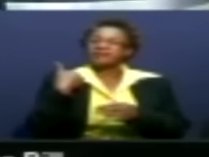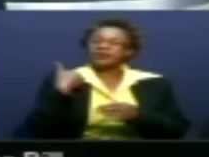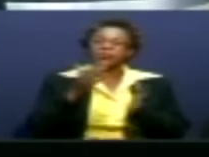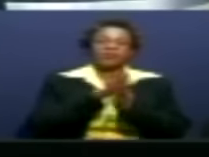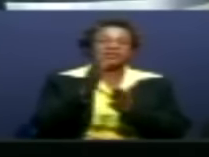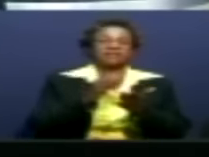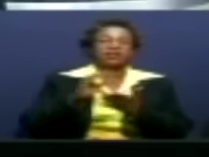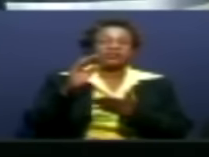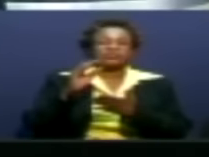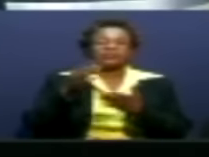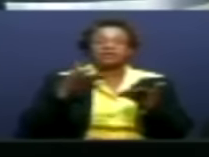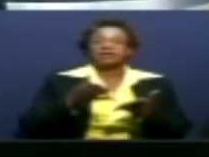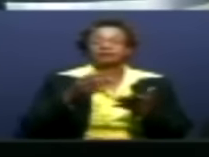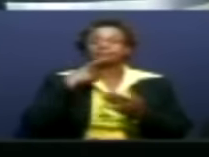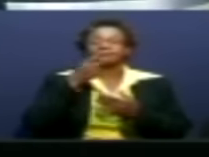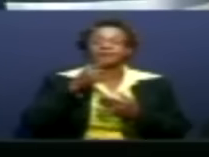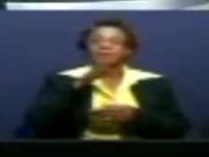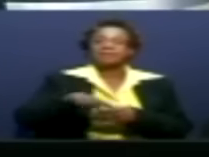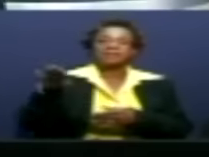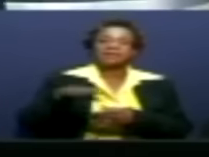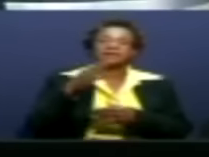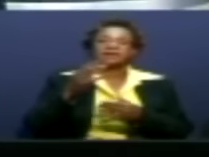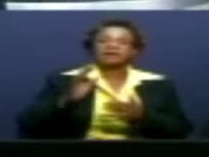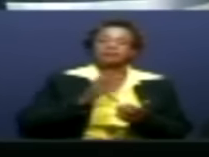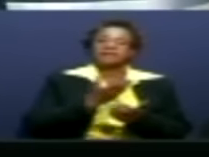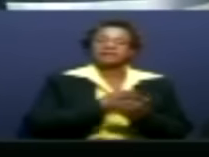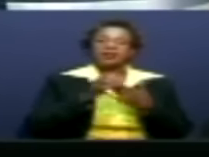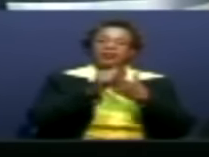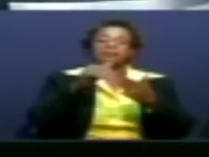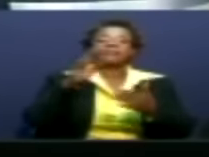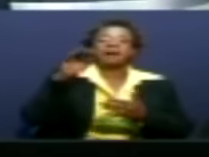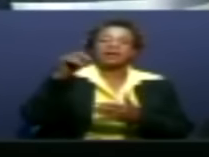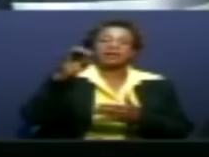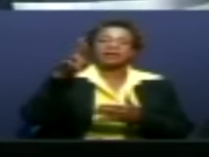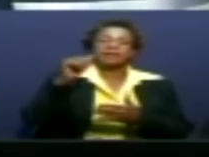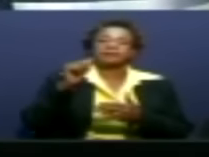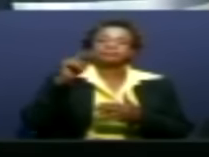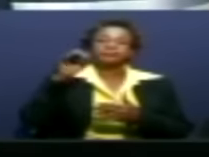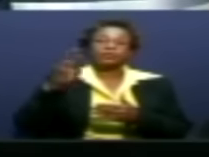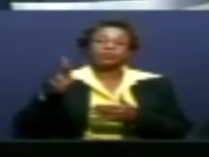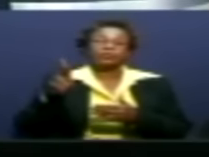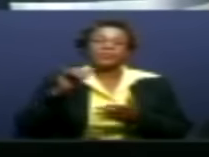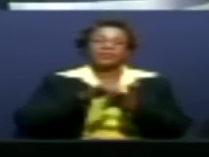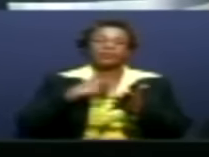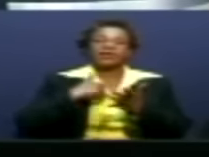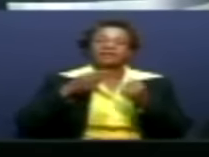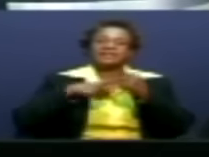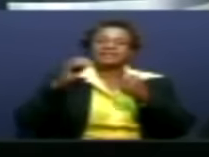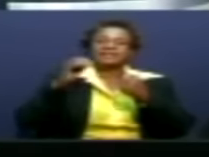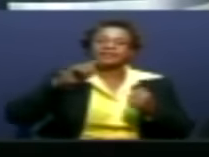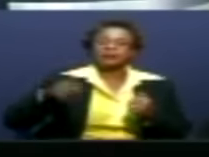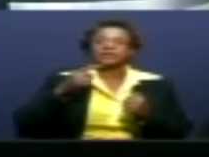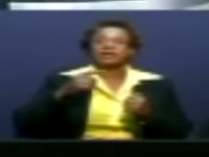Nixon Sigey told the Parliamentary Committee on Agriculture, led by Mandera North MP Adan, Noor, that there are 60,000 packets of milk